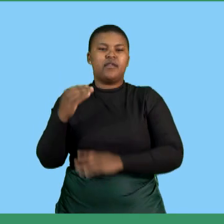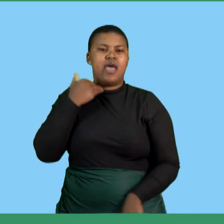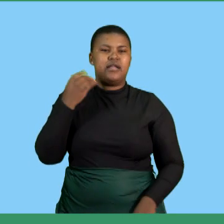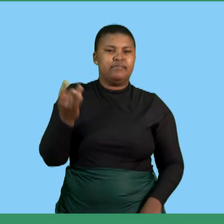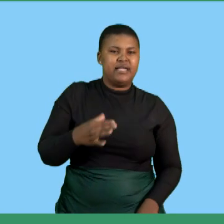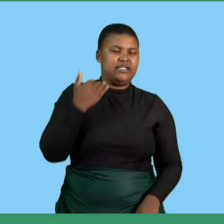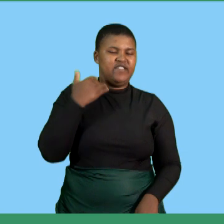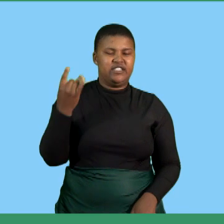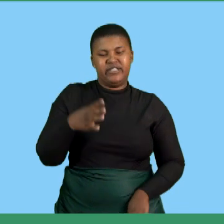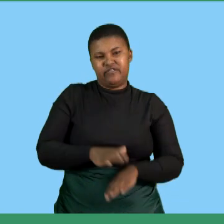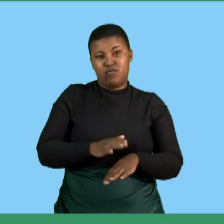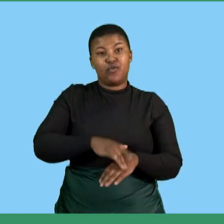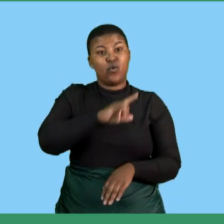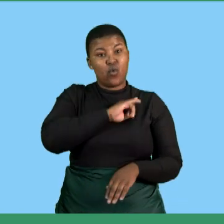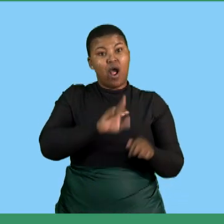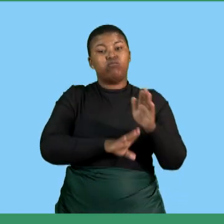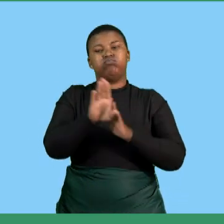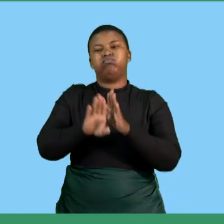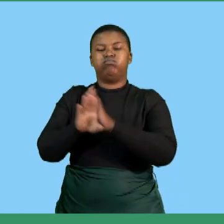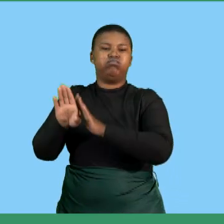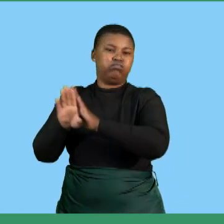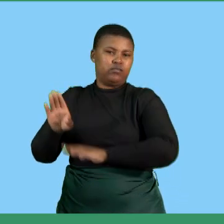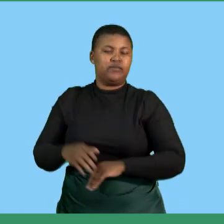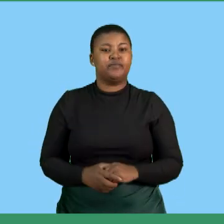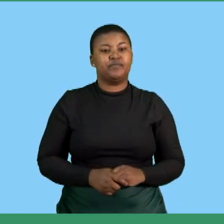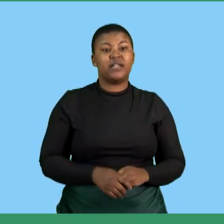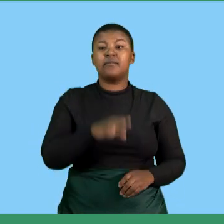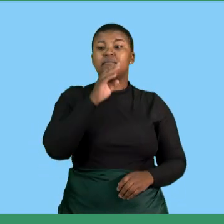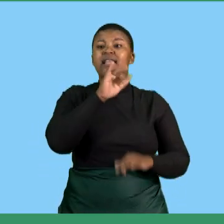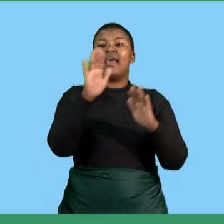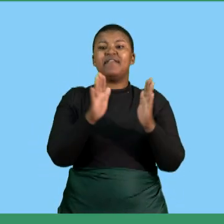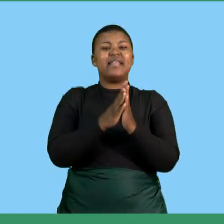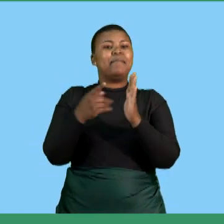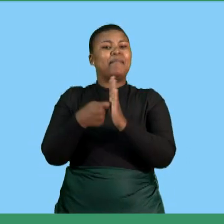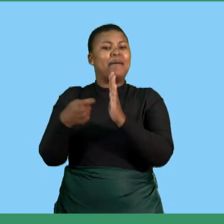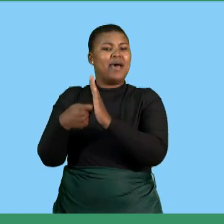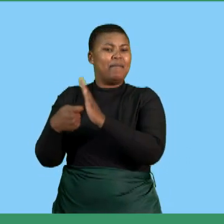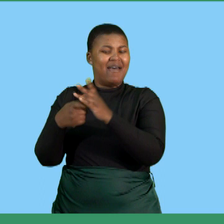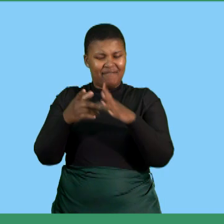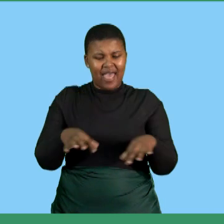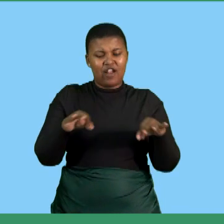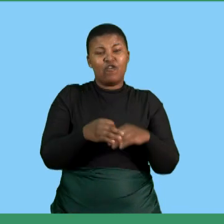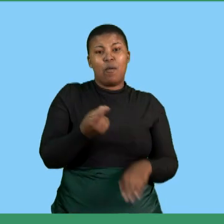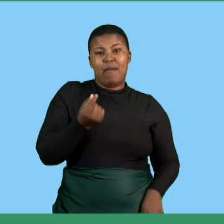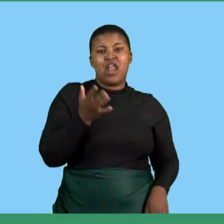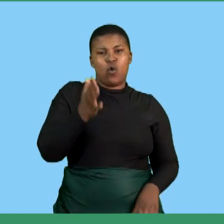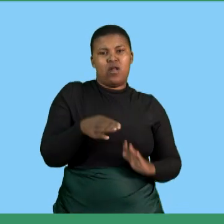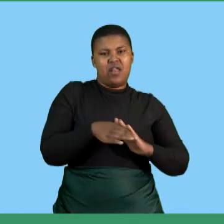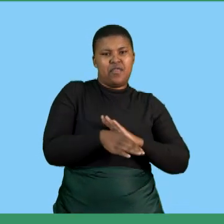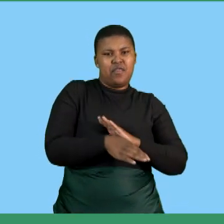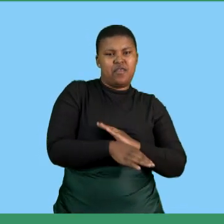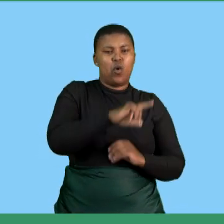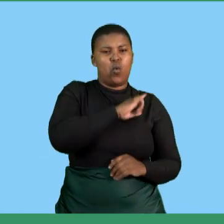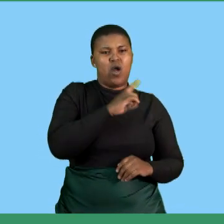more expensive because of inflation rate. So that means that all the purchasing value of money